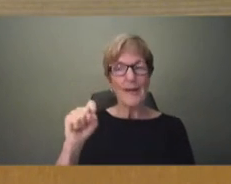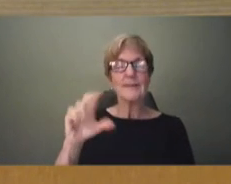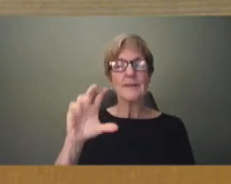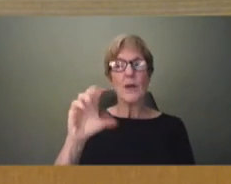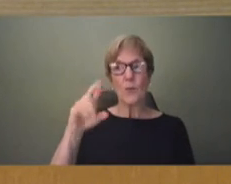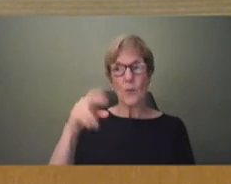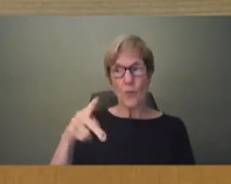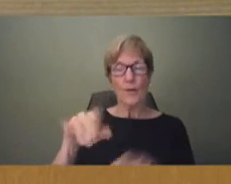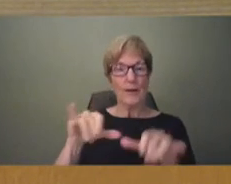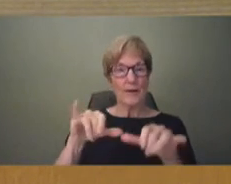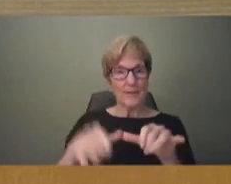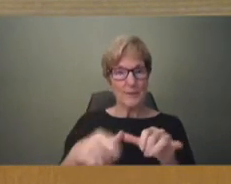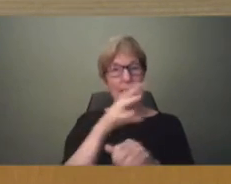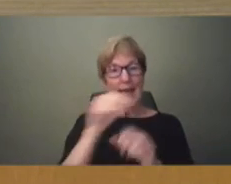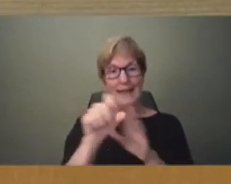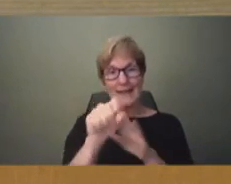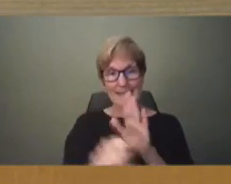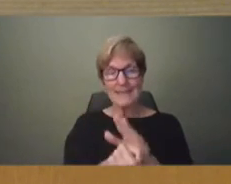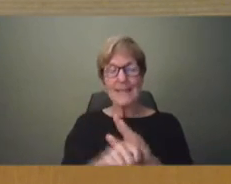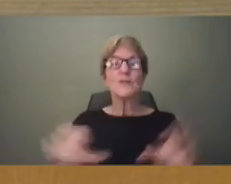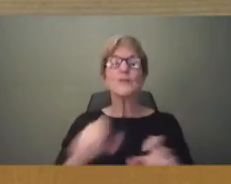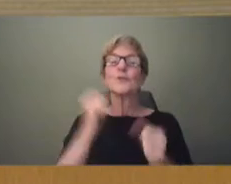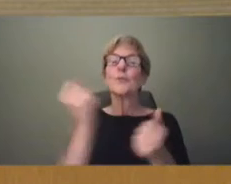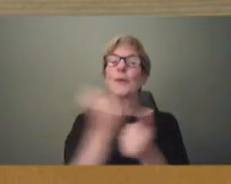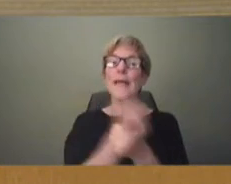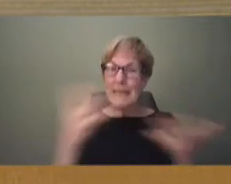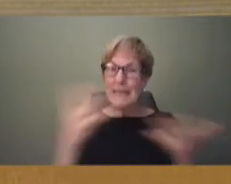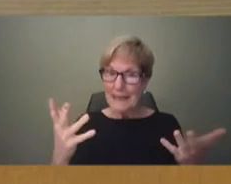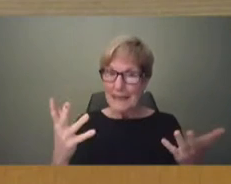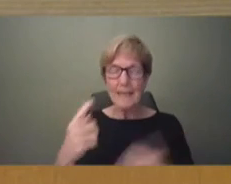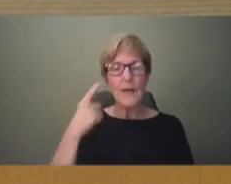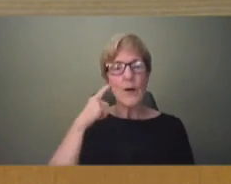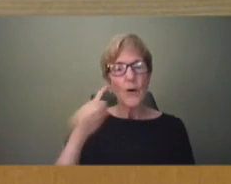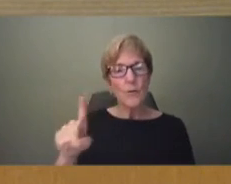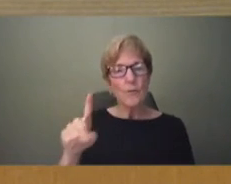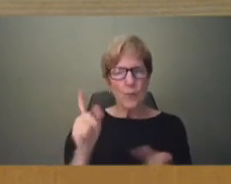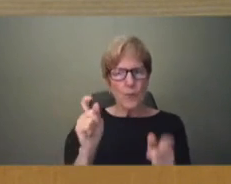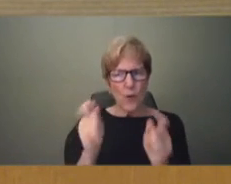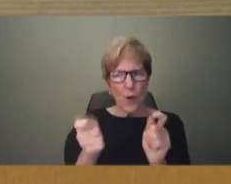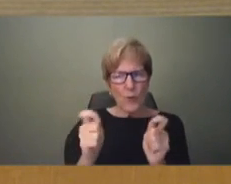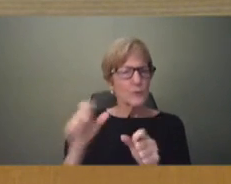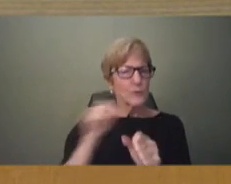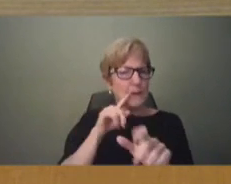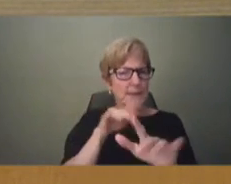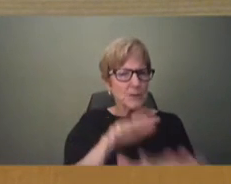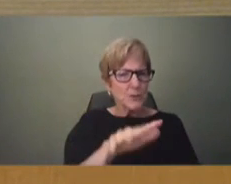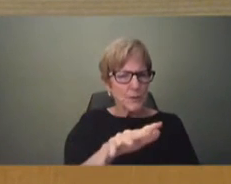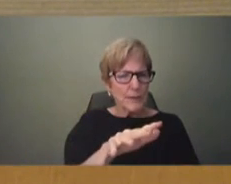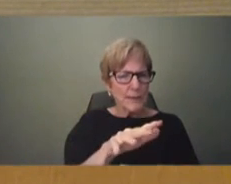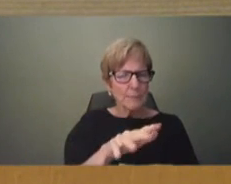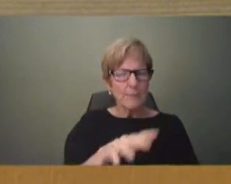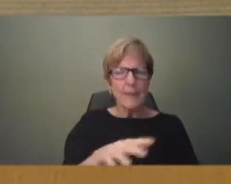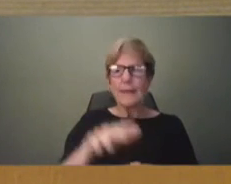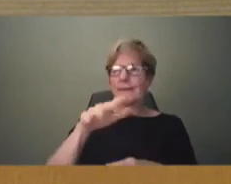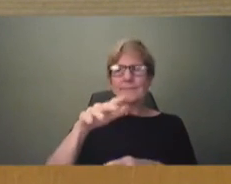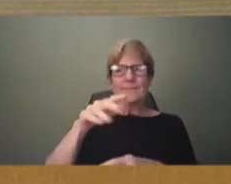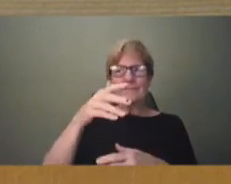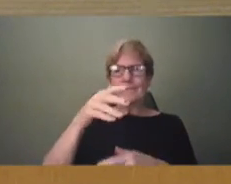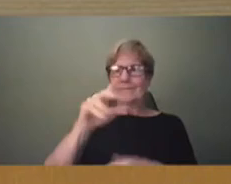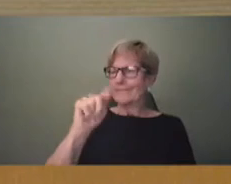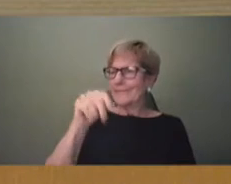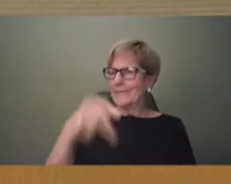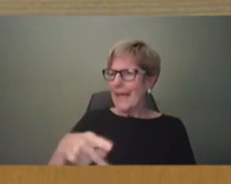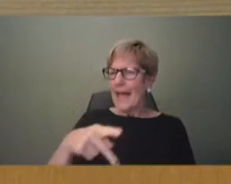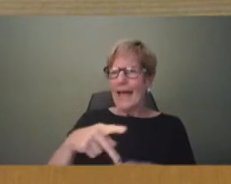state to do anything in terms of of altering that stream capping it filling in doing